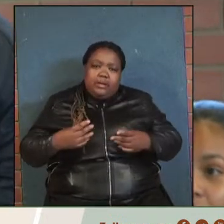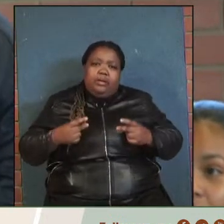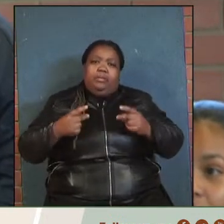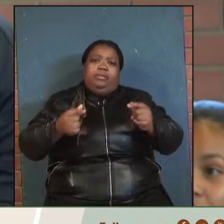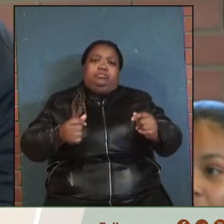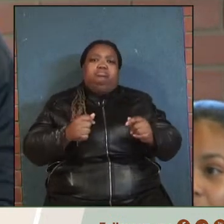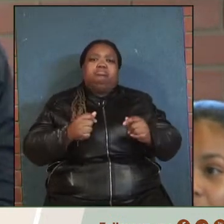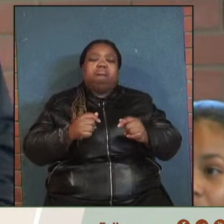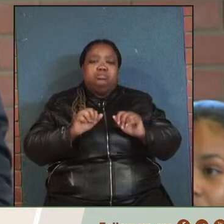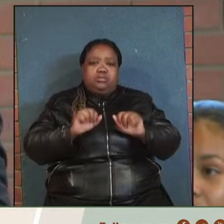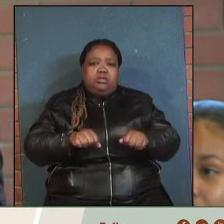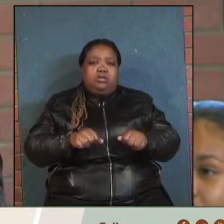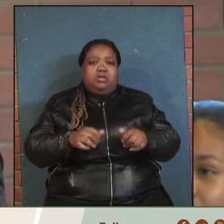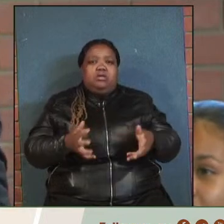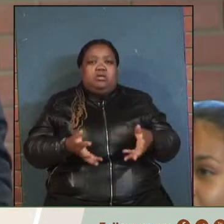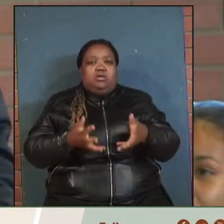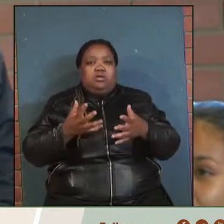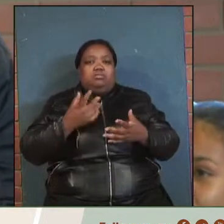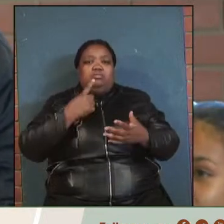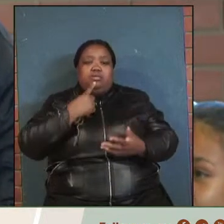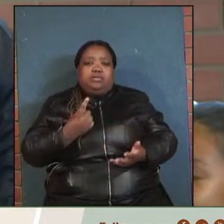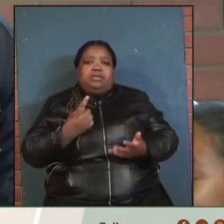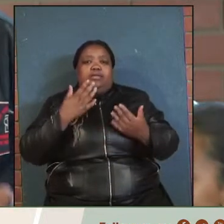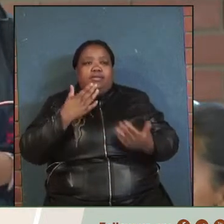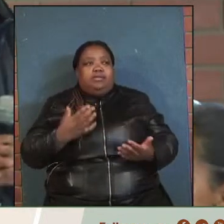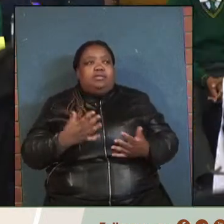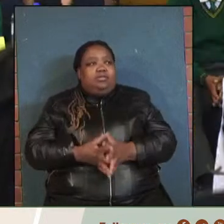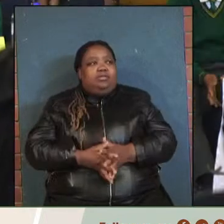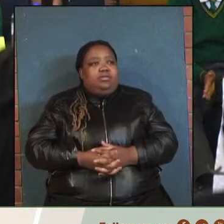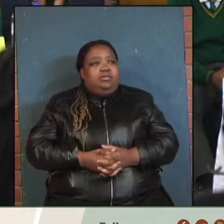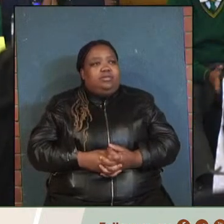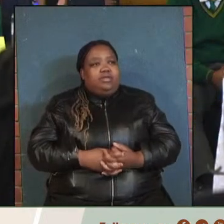possible. And with that, I say thank you.